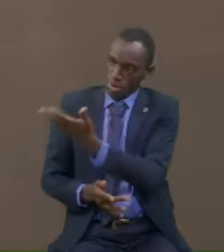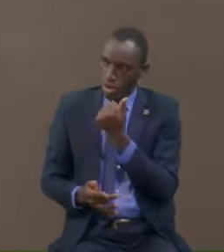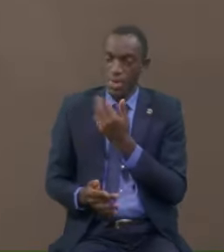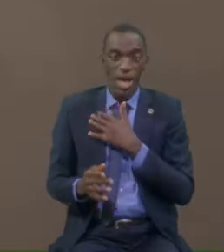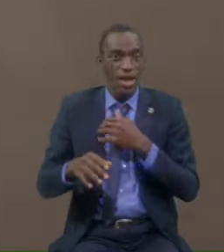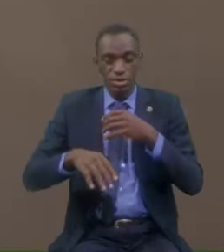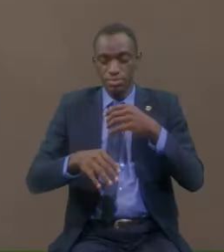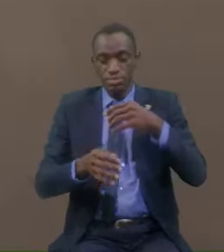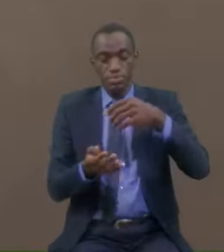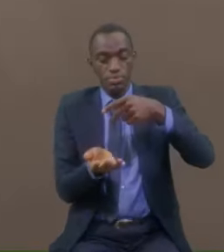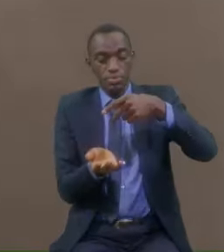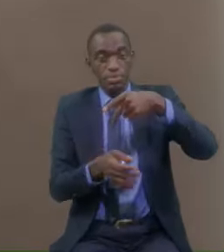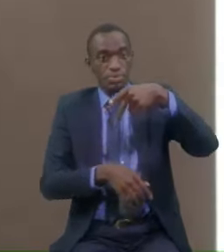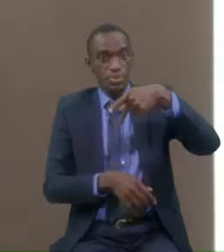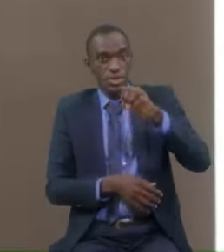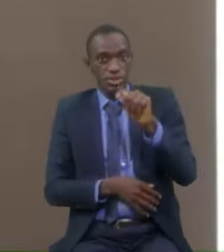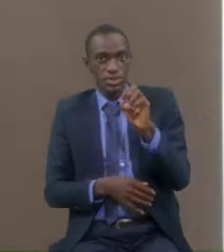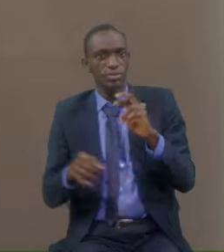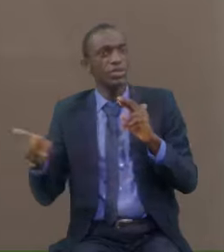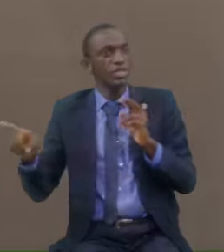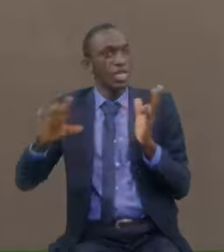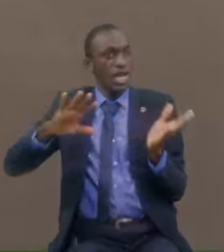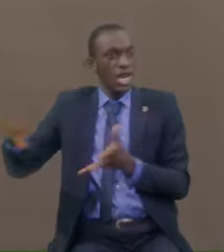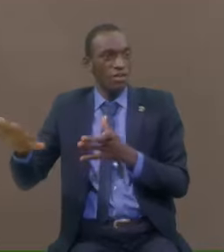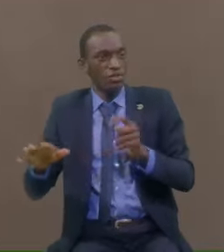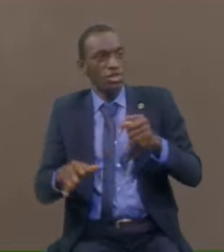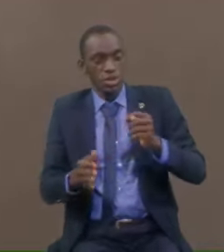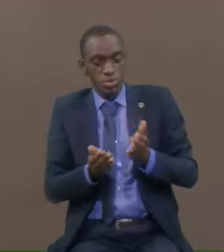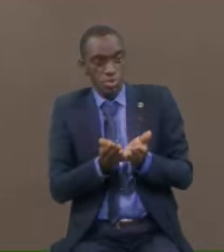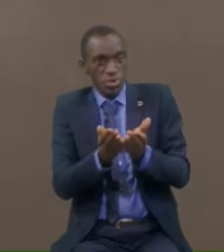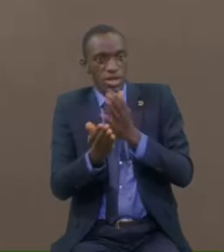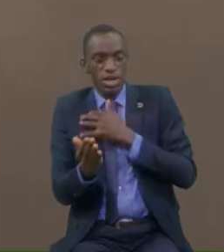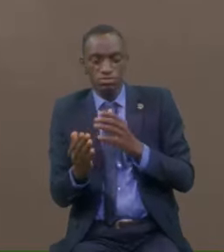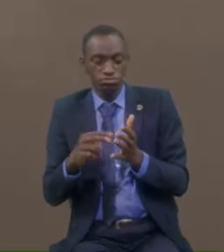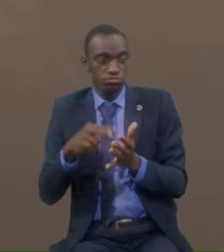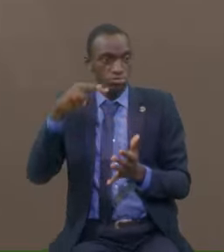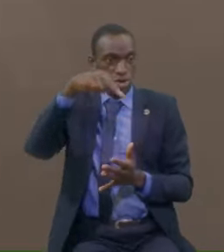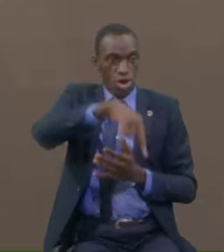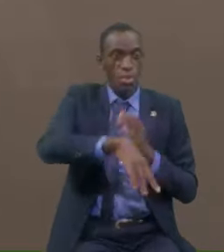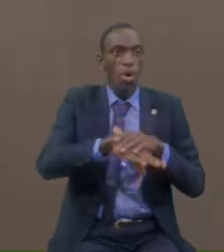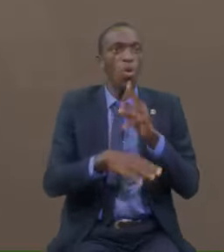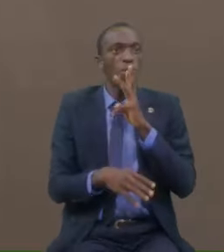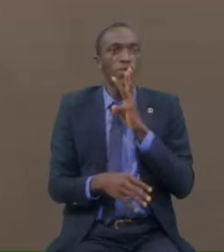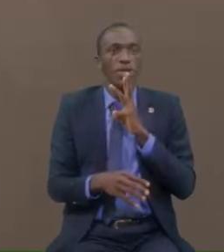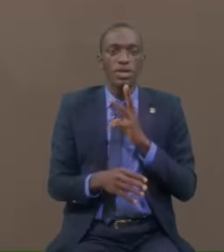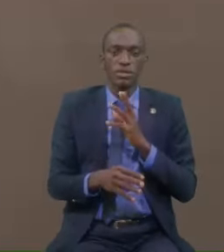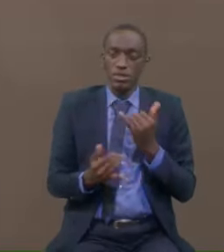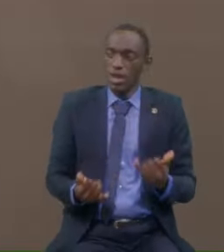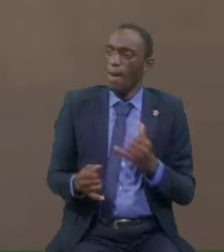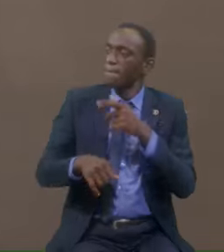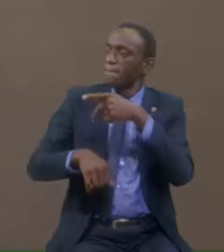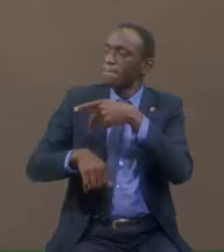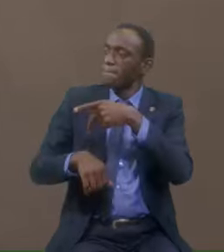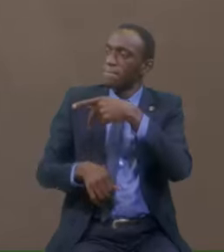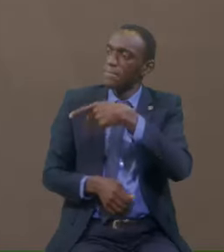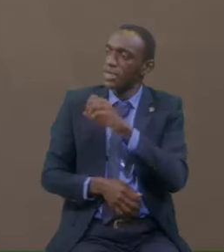of experience in my life. Now, Peter, if all you do is walking on the water,